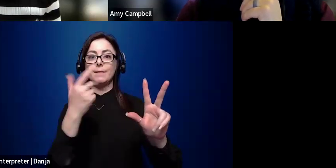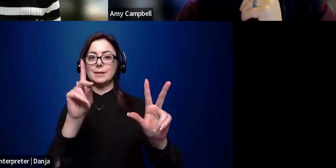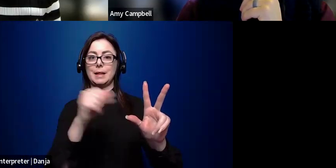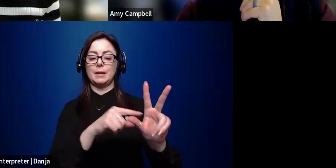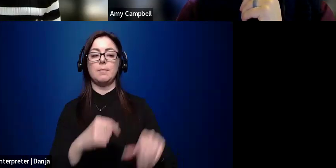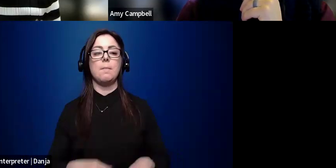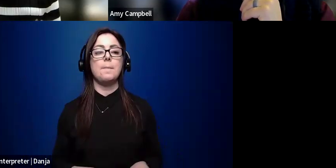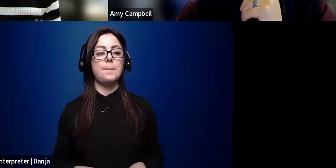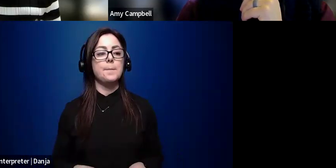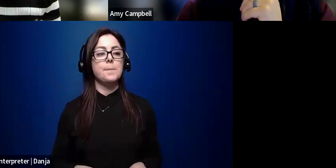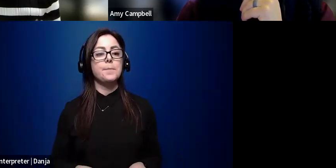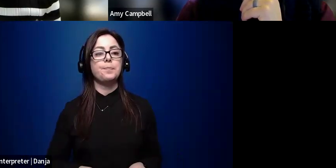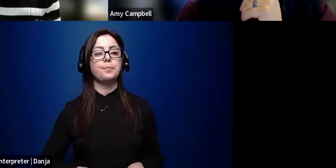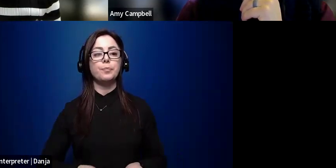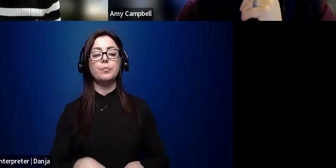with that,